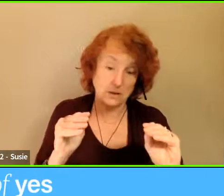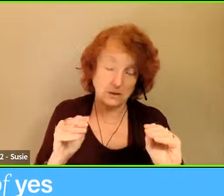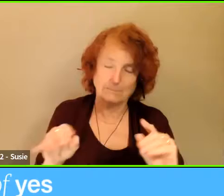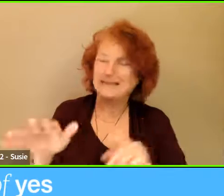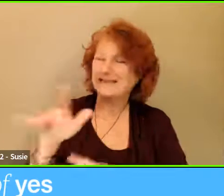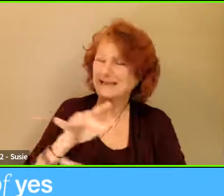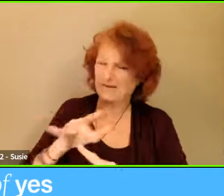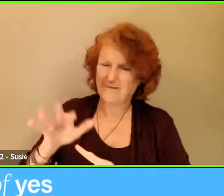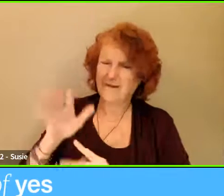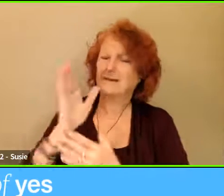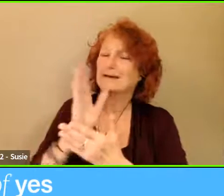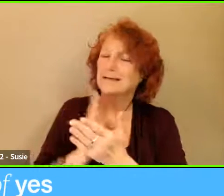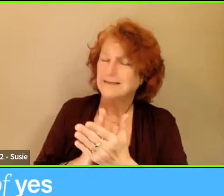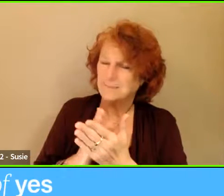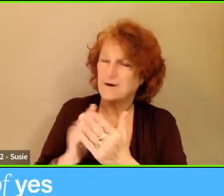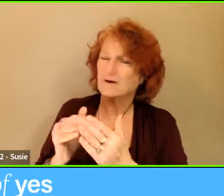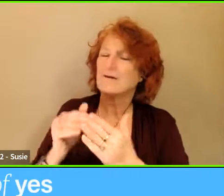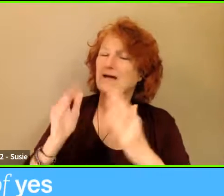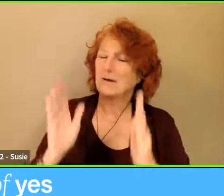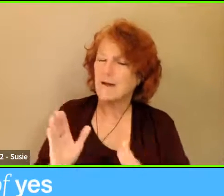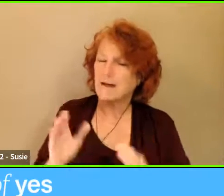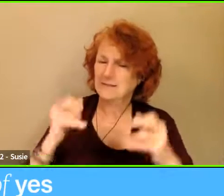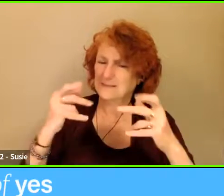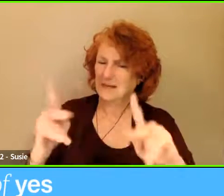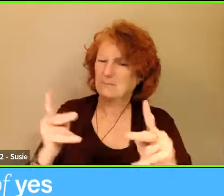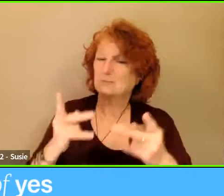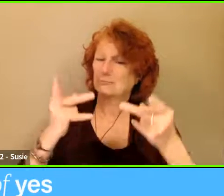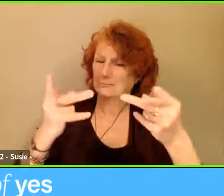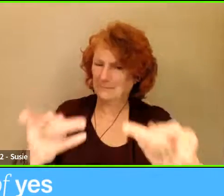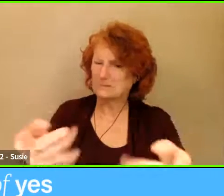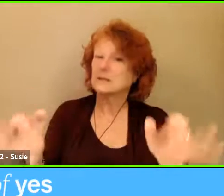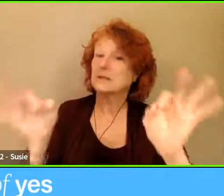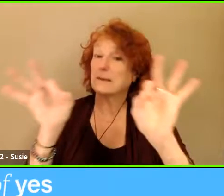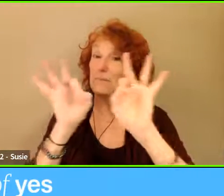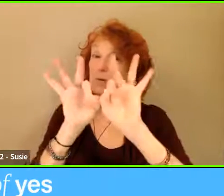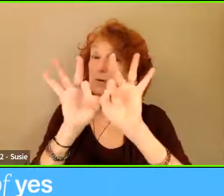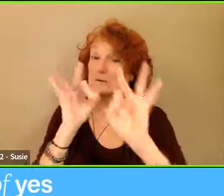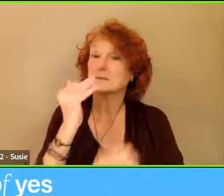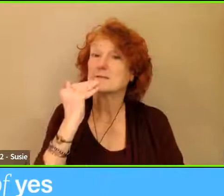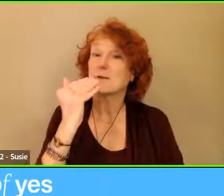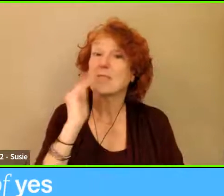aspects of the housing opportunity proposals are also really important. So thank you for those comments and questions.